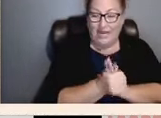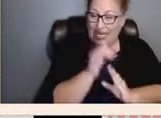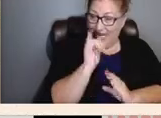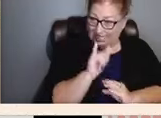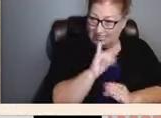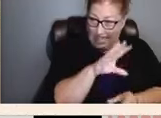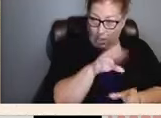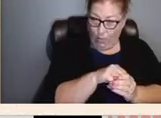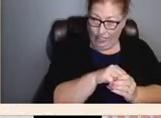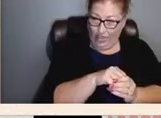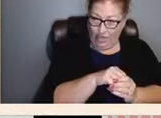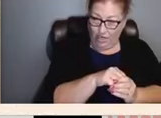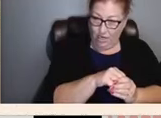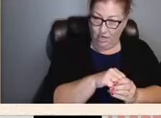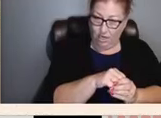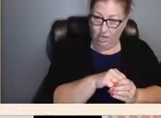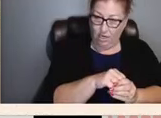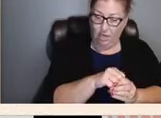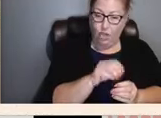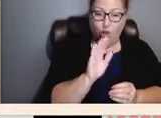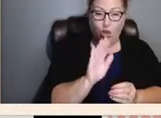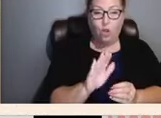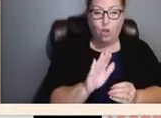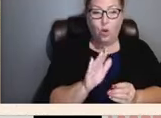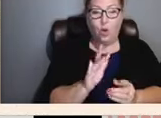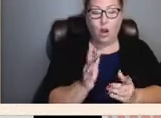your cone